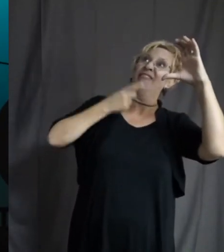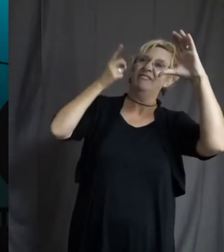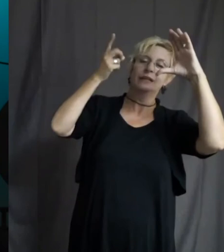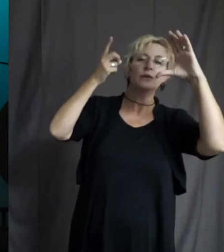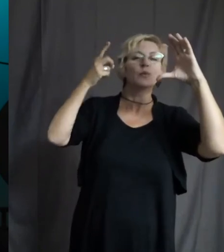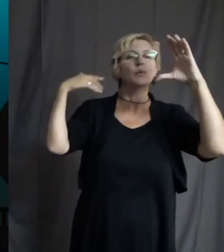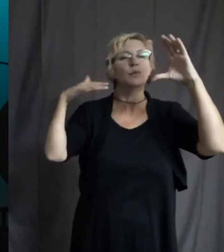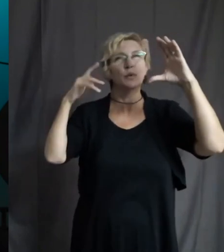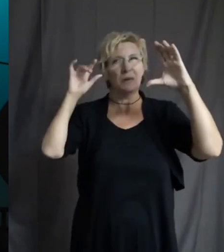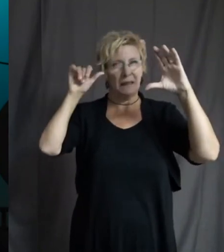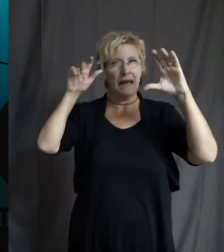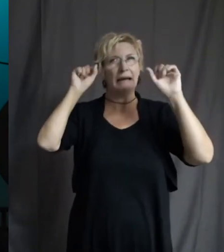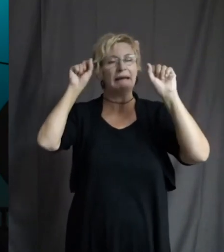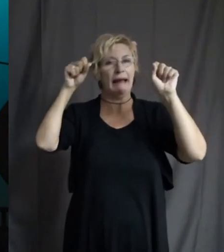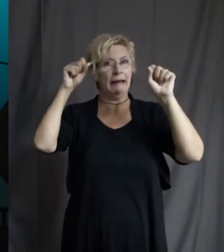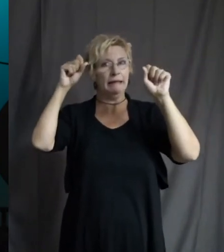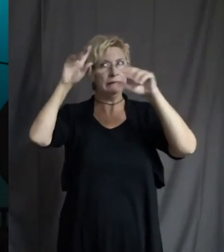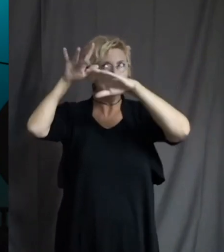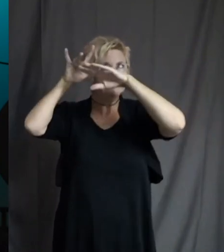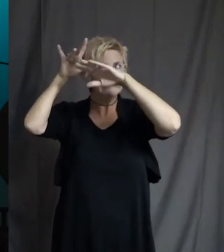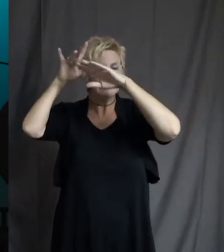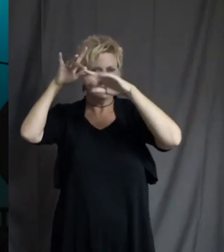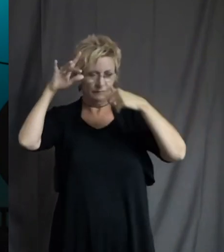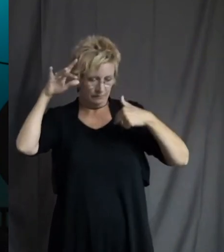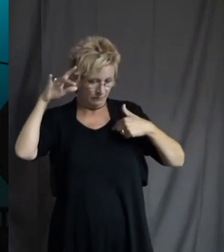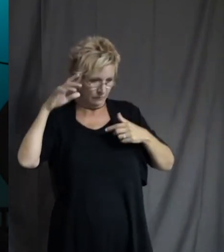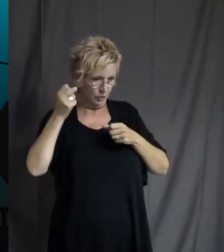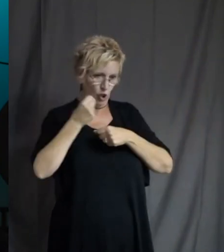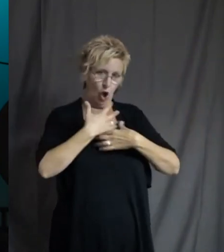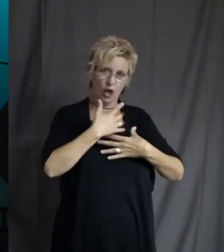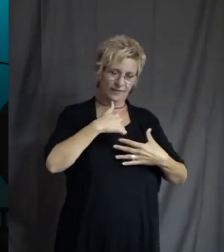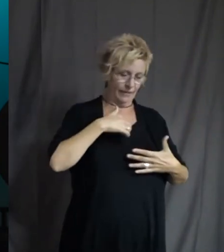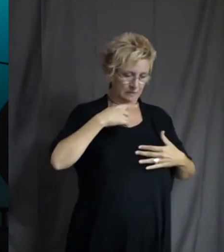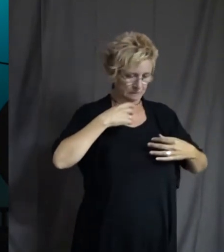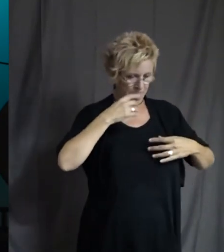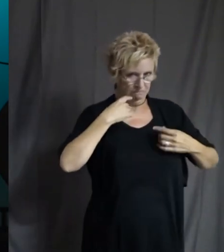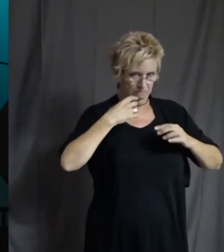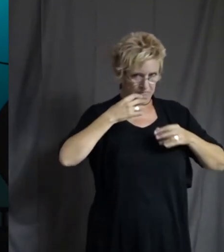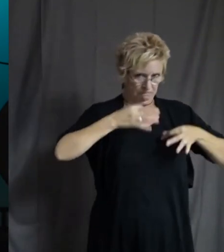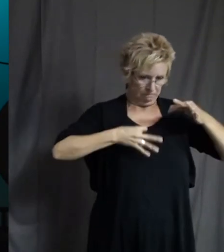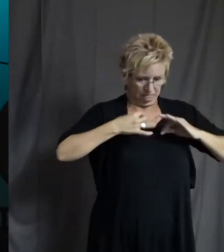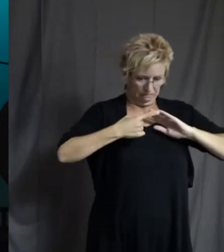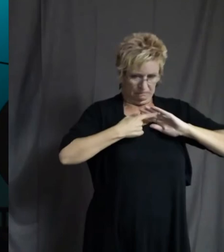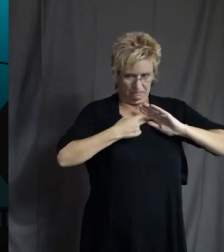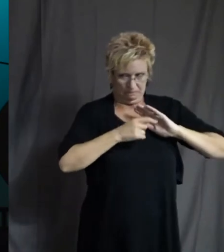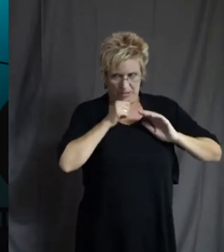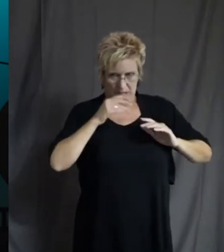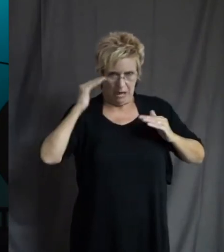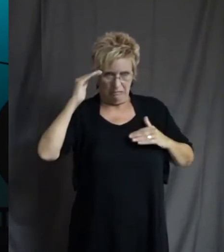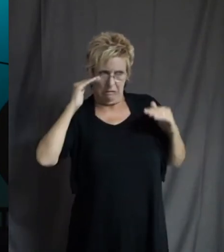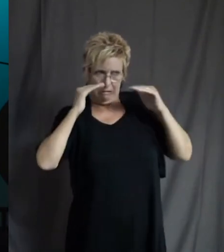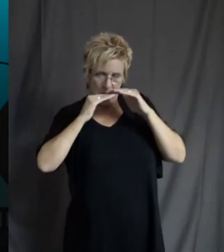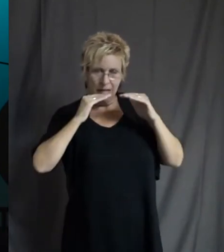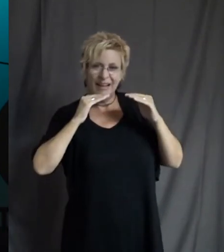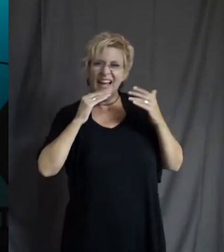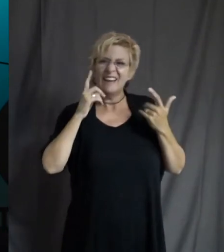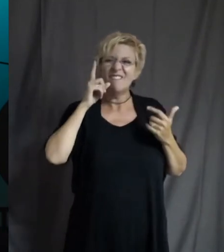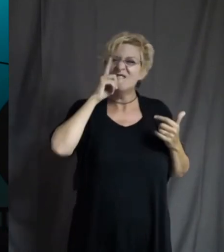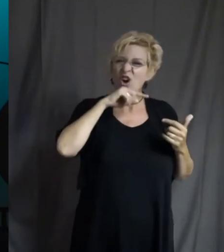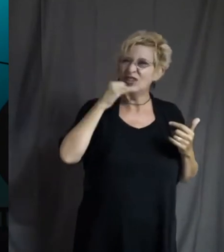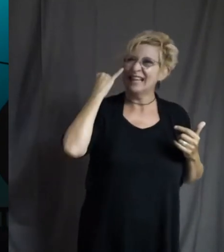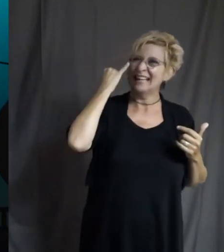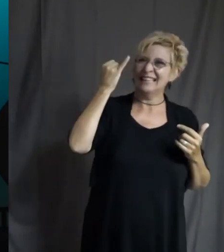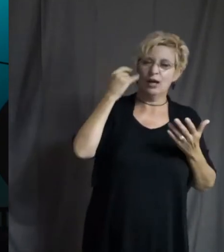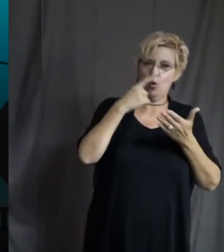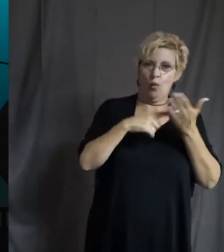so distance ourselves from what we really are, so accord ourselves with this false image of what perfection